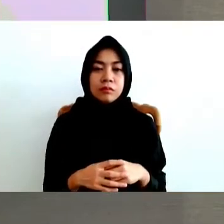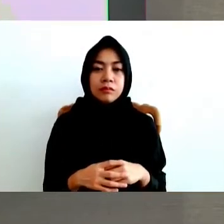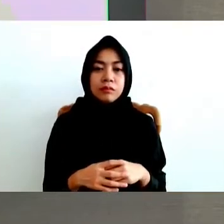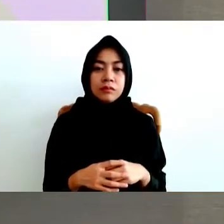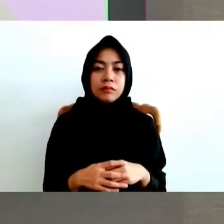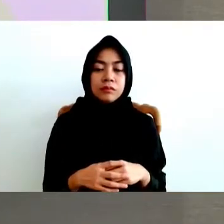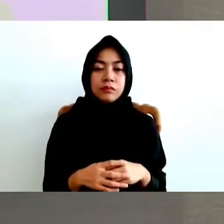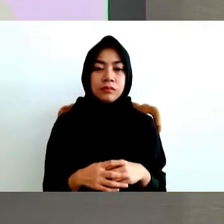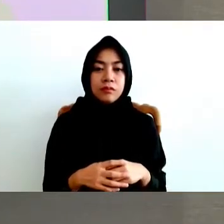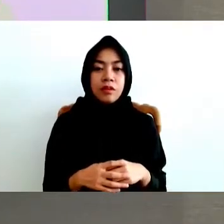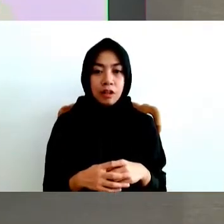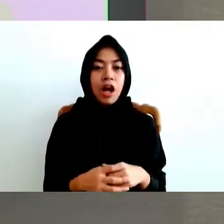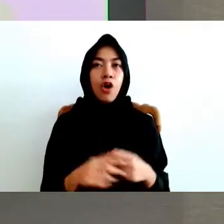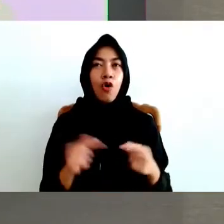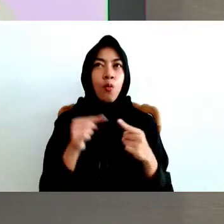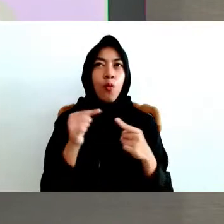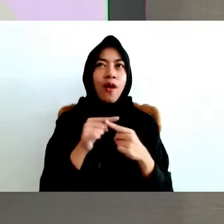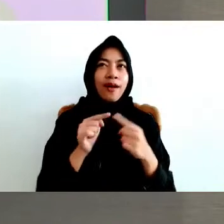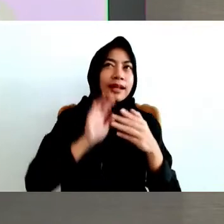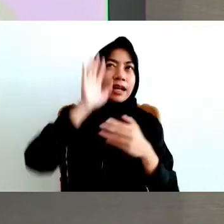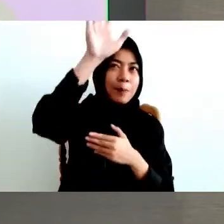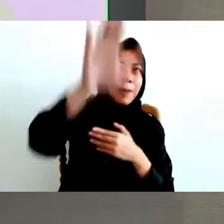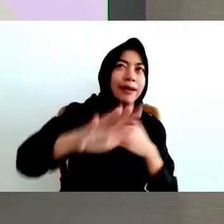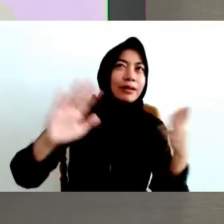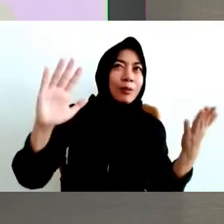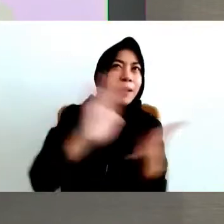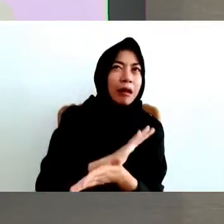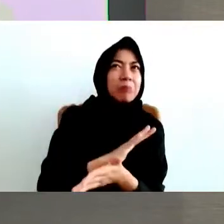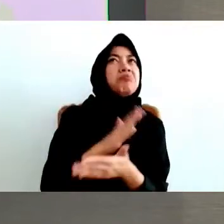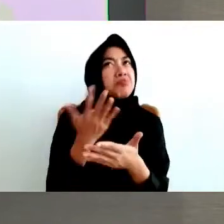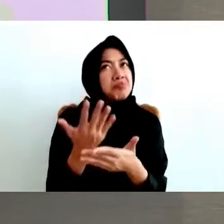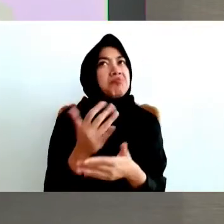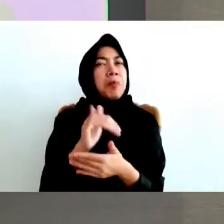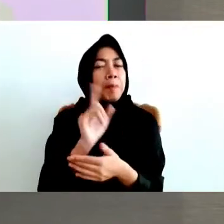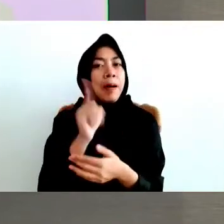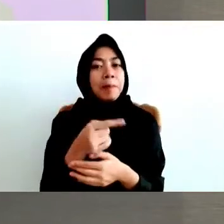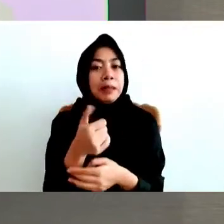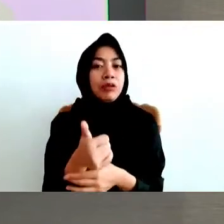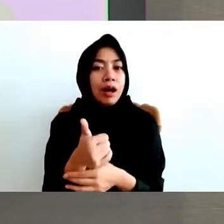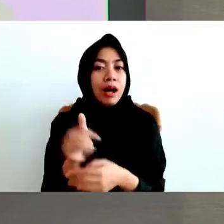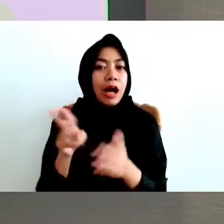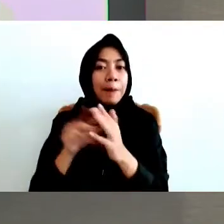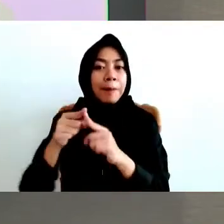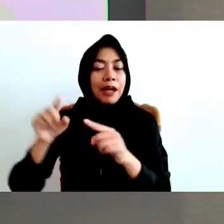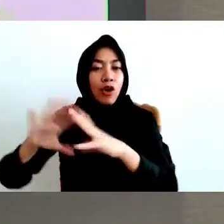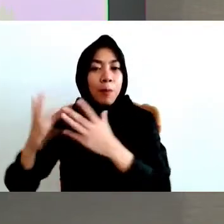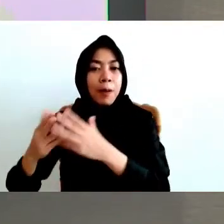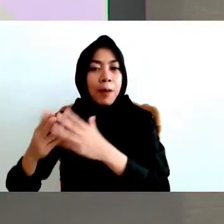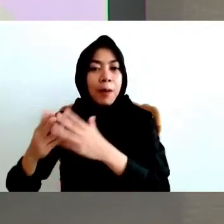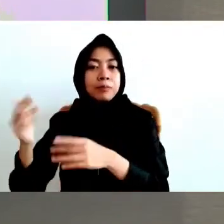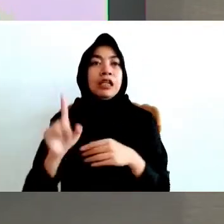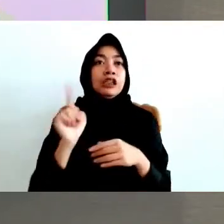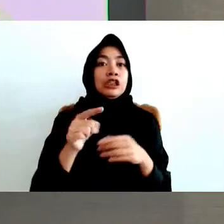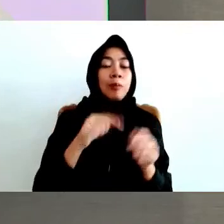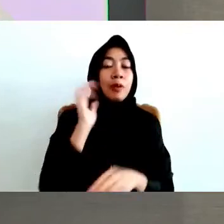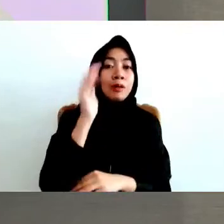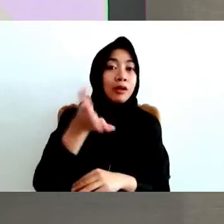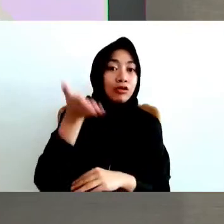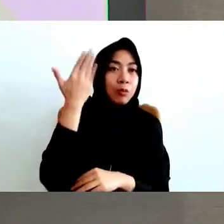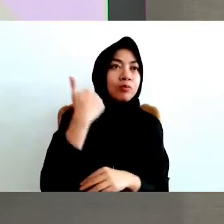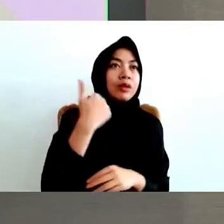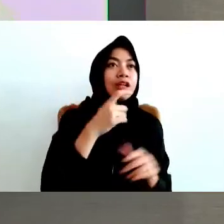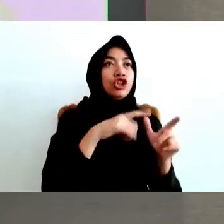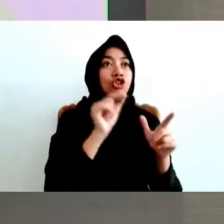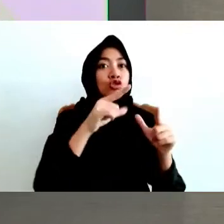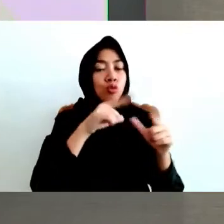it's quite prospective, because I think in the previous session, Pak Sua, Pak Asep already mentioned that